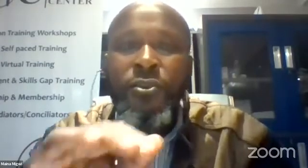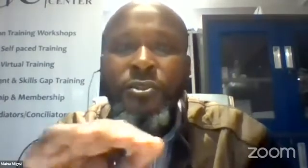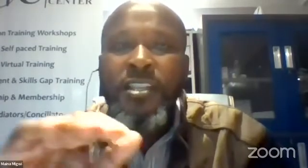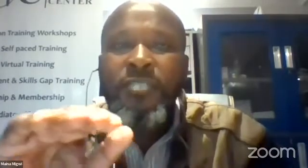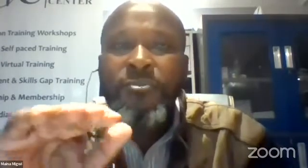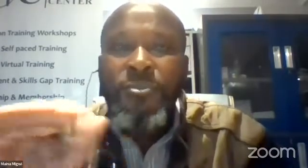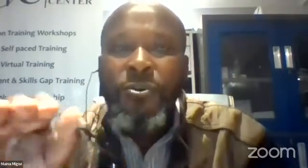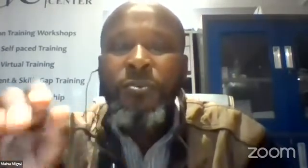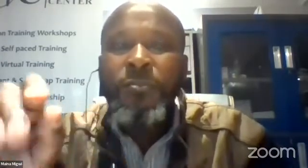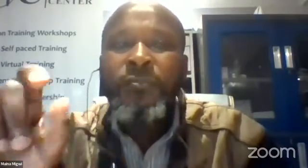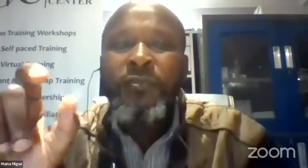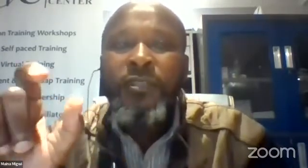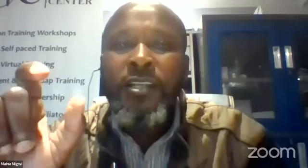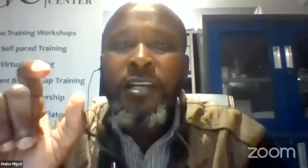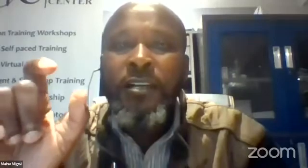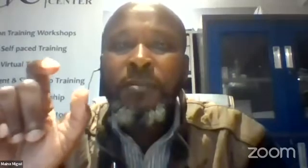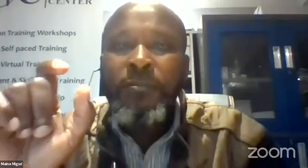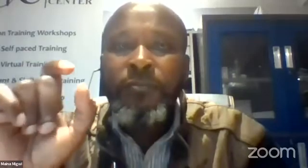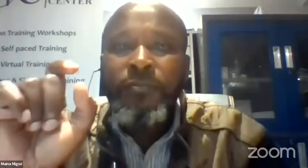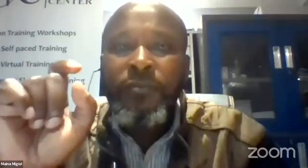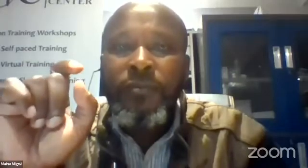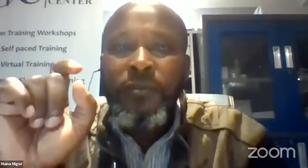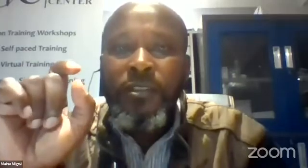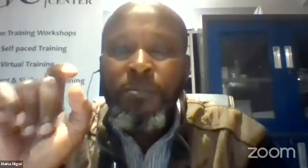But then those are the four